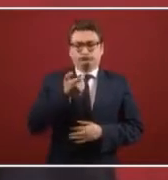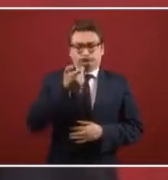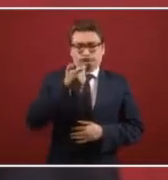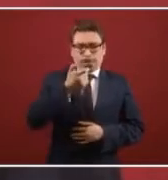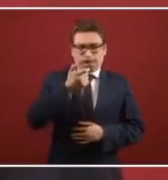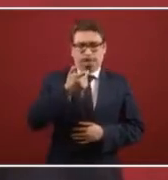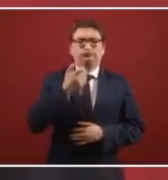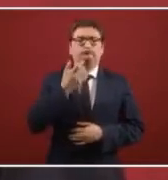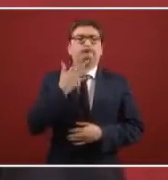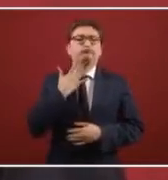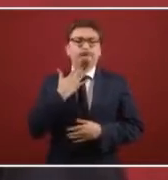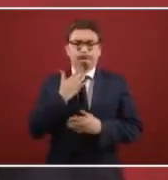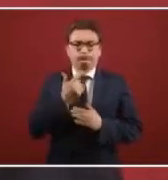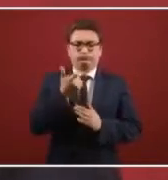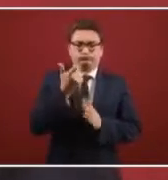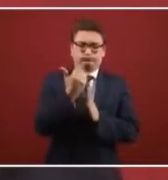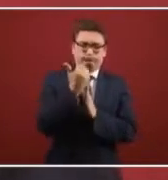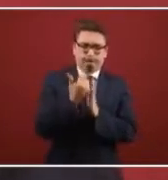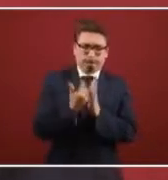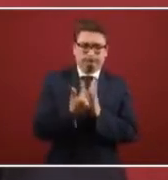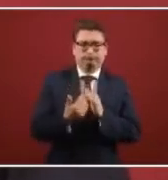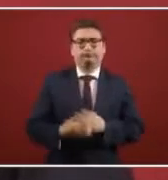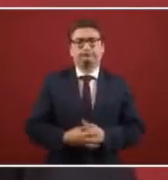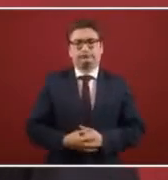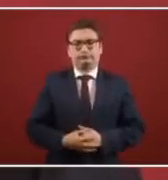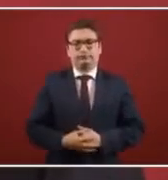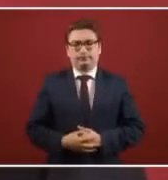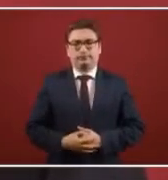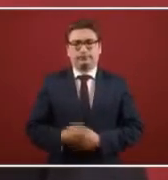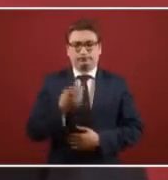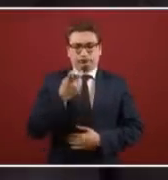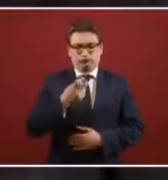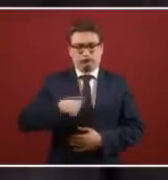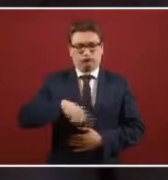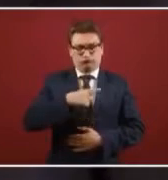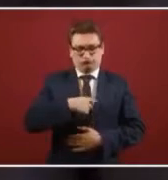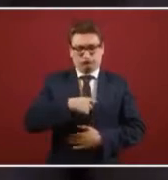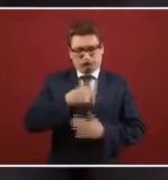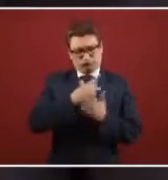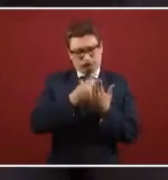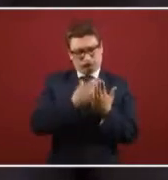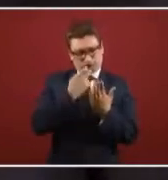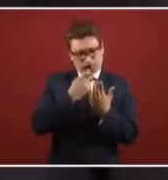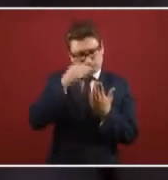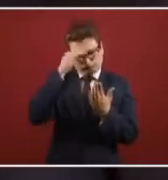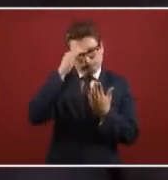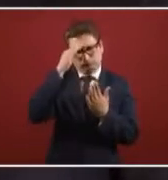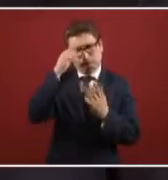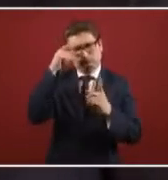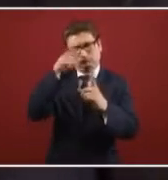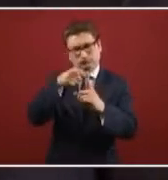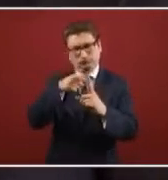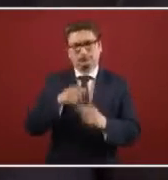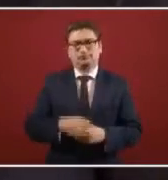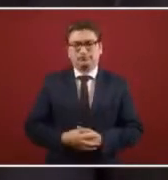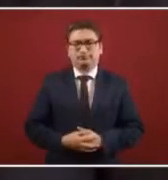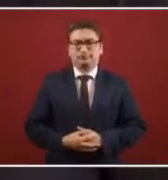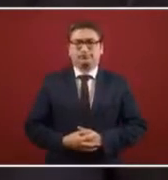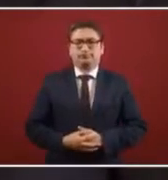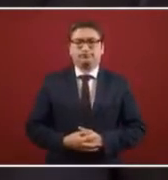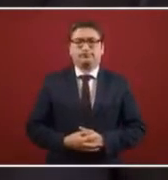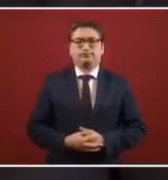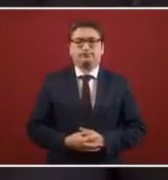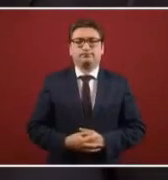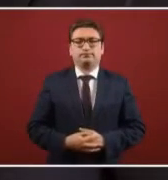be able to de lower the estos prices combustibles. of these Ese combustibles. es el plan, This is the plan. además And besides that, de